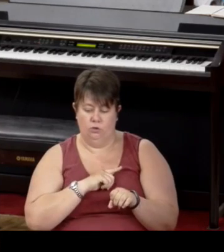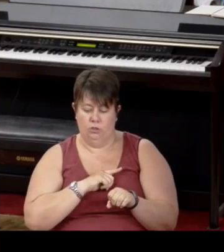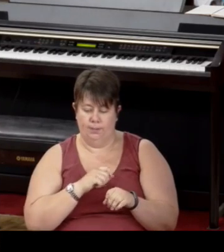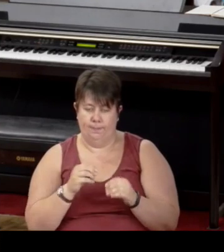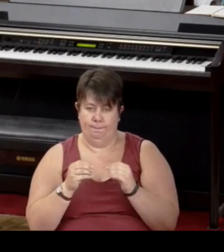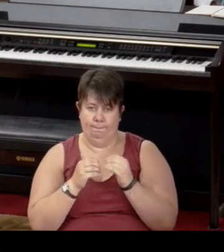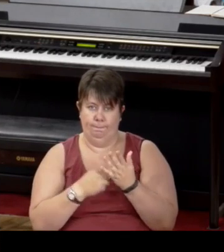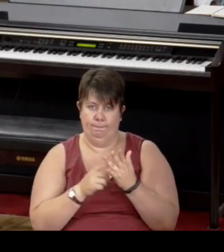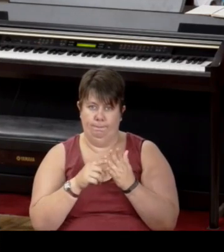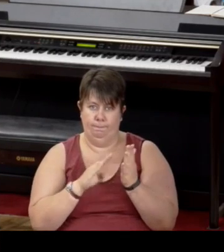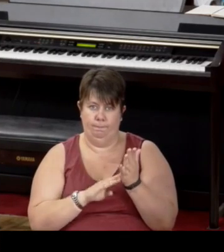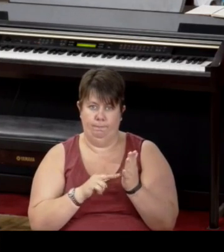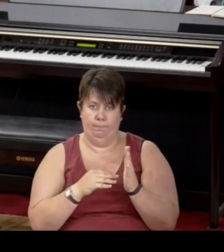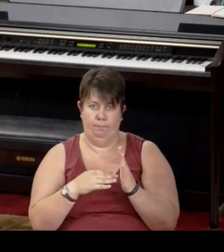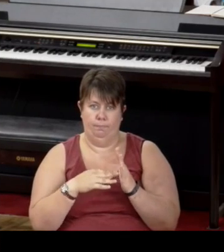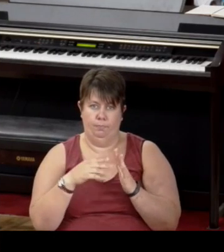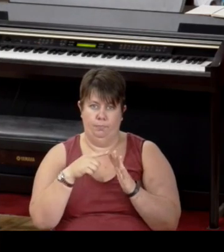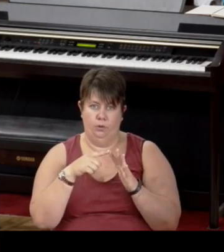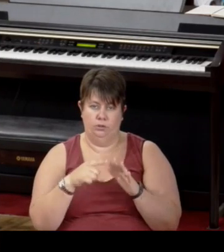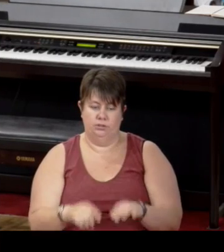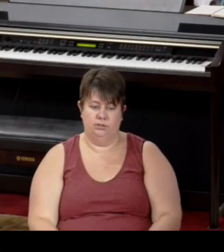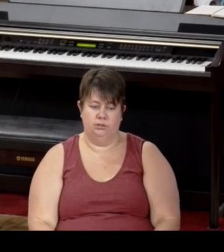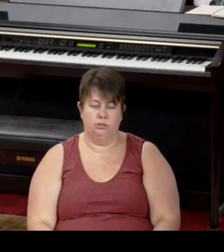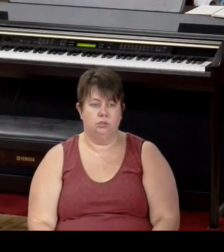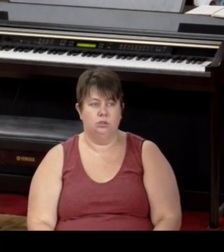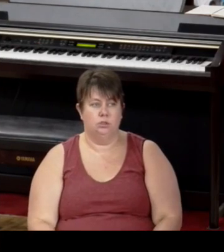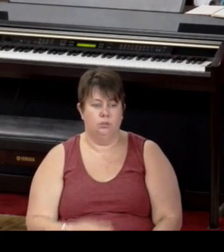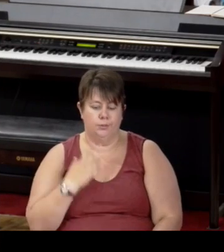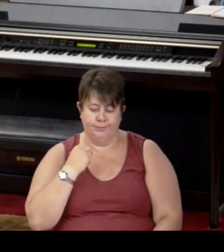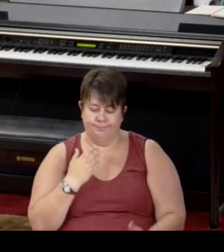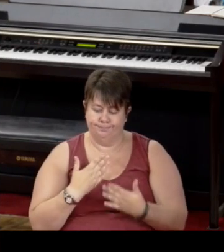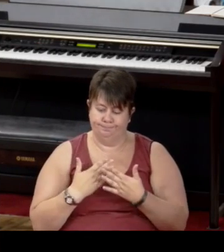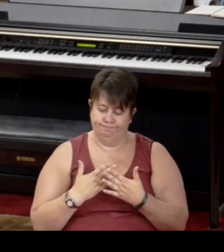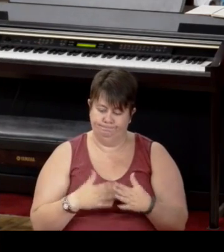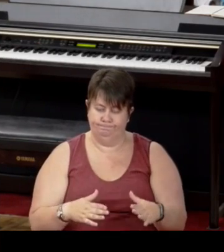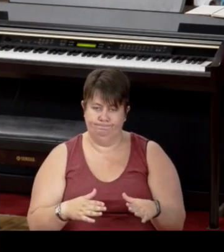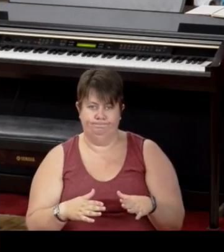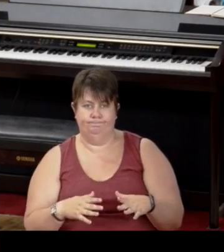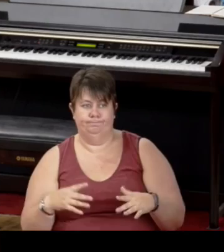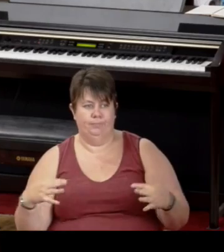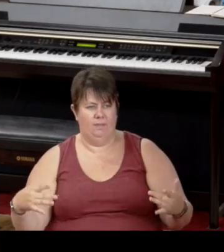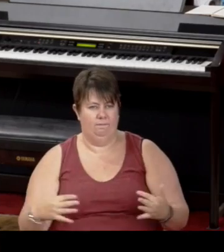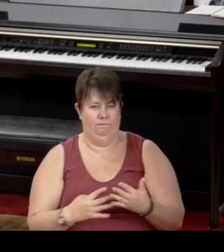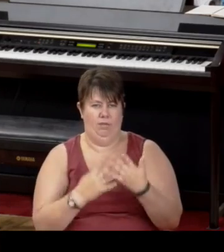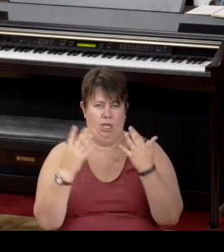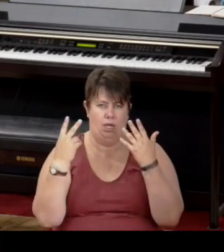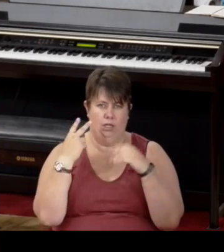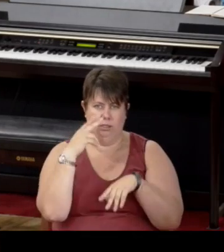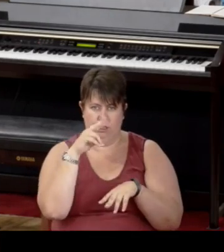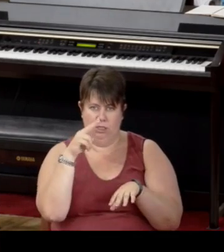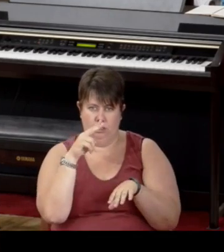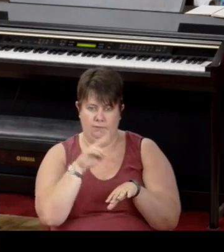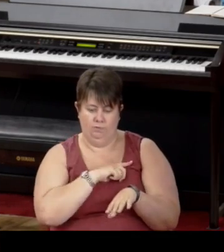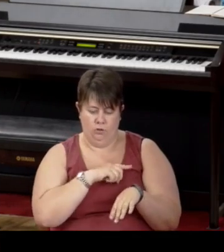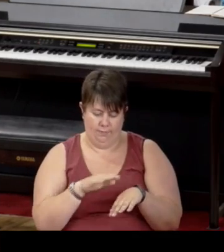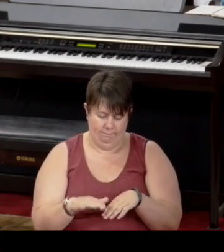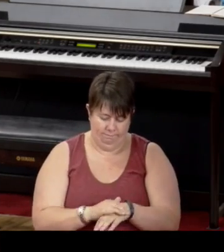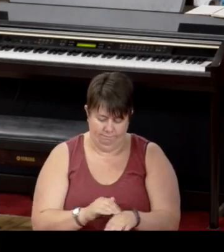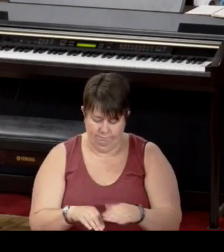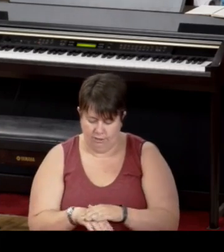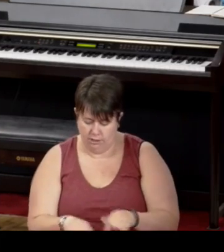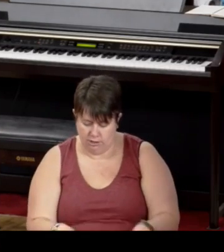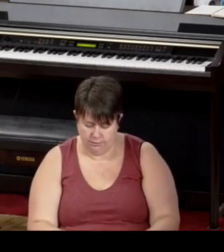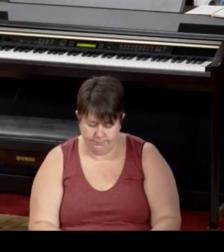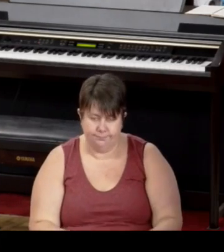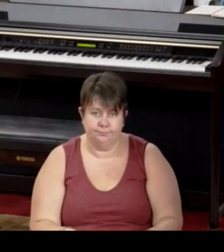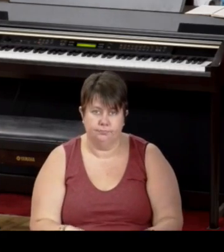get. And so when Jesus uses this imagery of blazing fires and burnished bronze, he's using images that